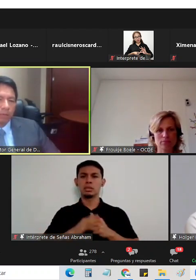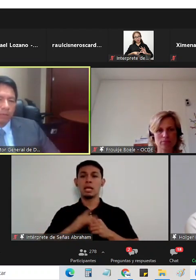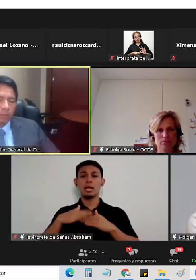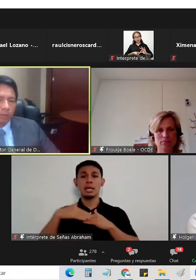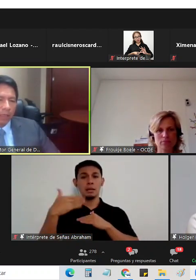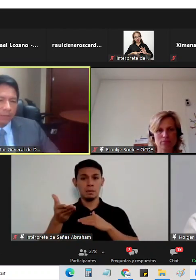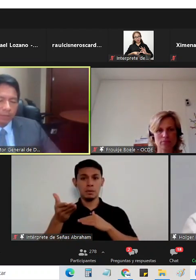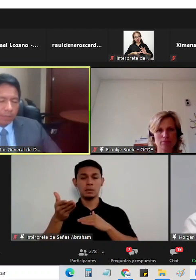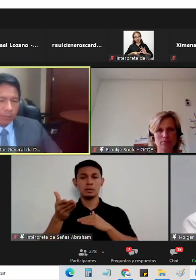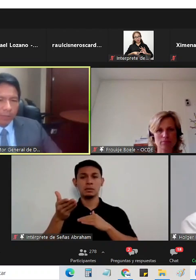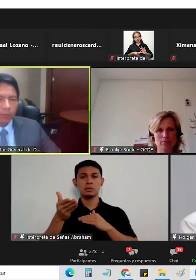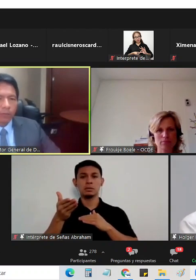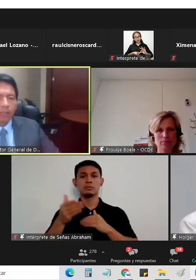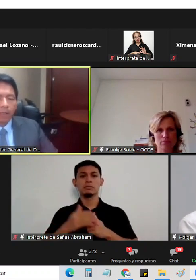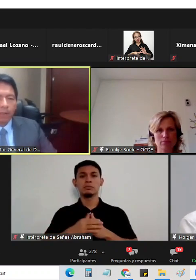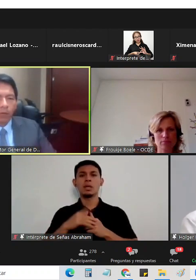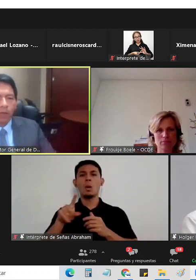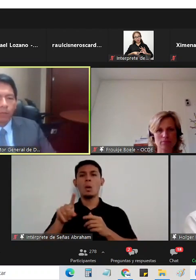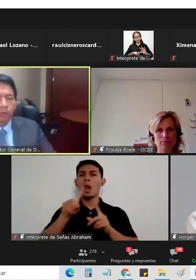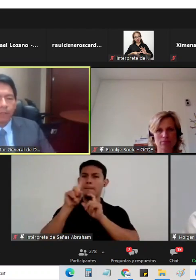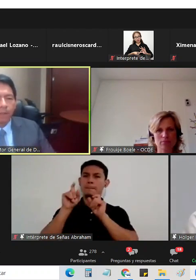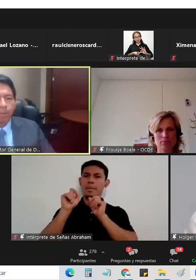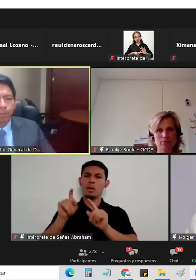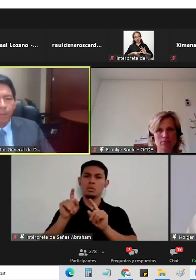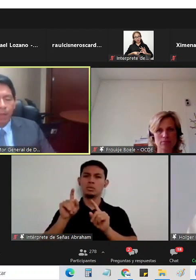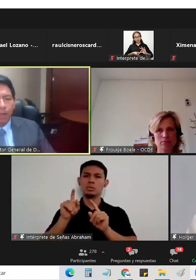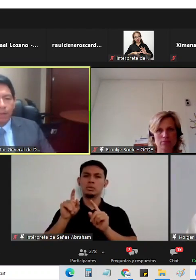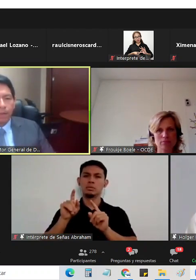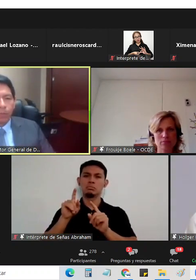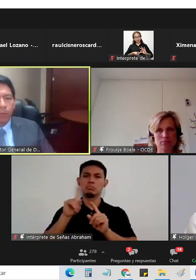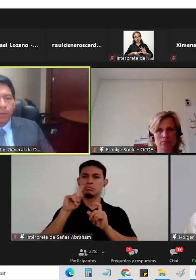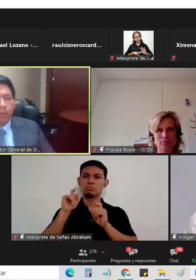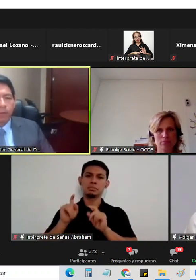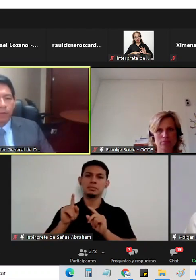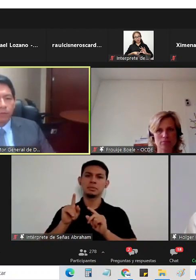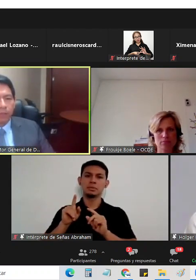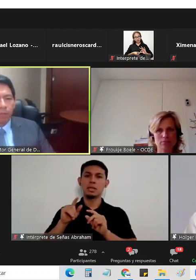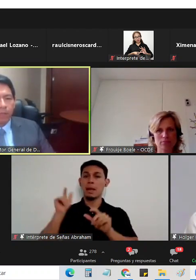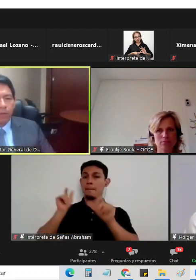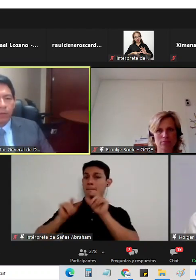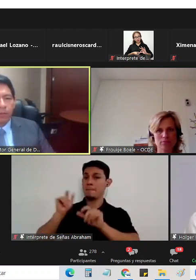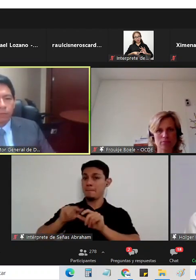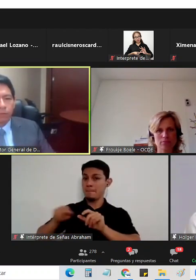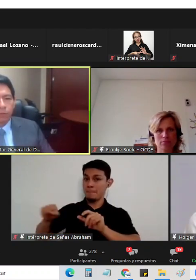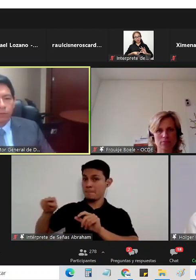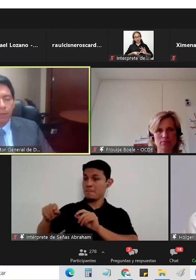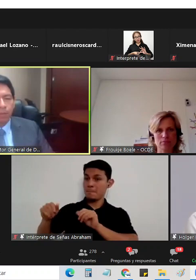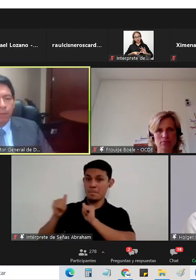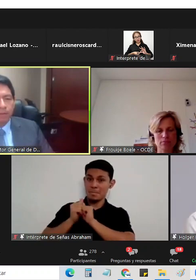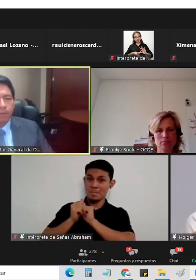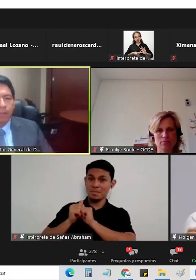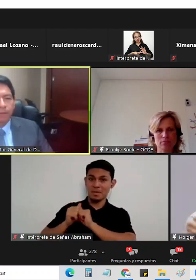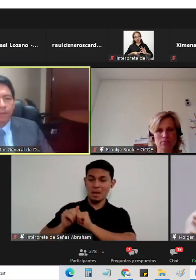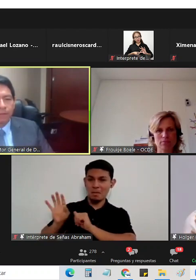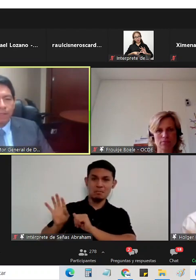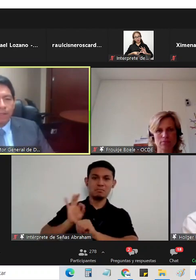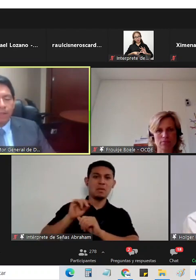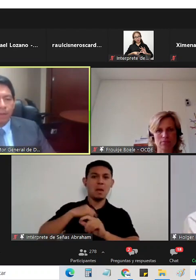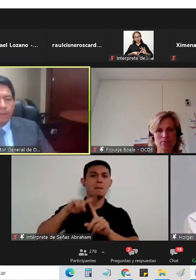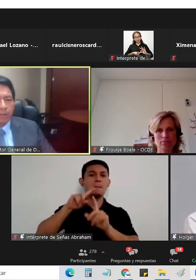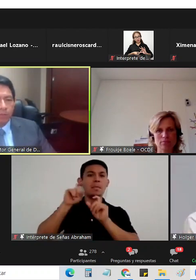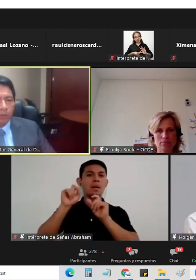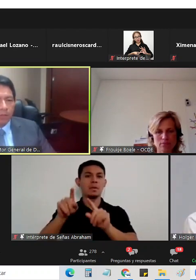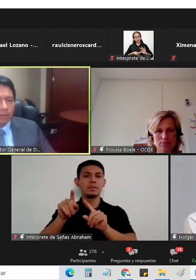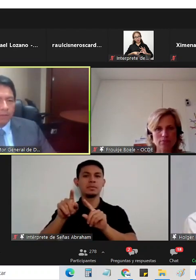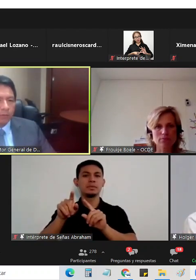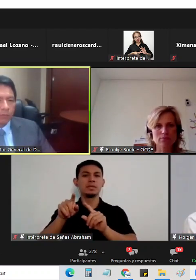the following question and then we would like to make a few questions from the public that we have today of the